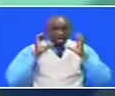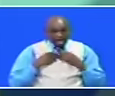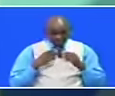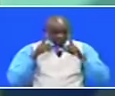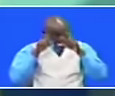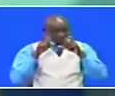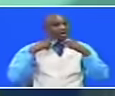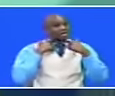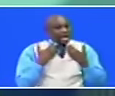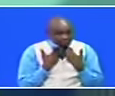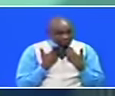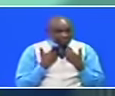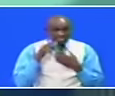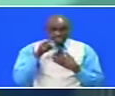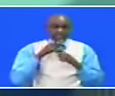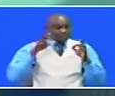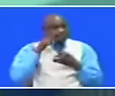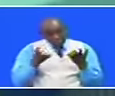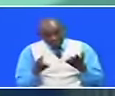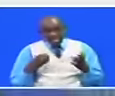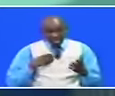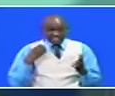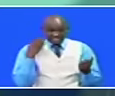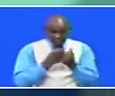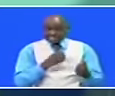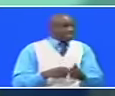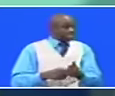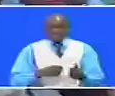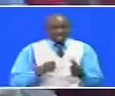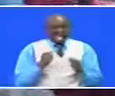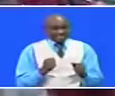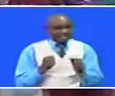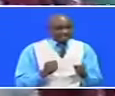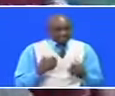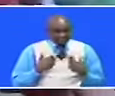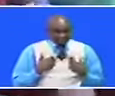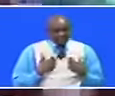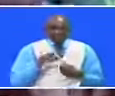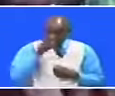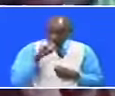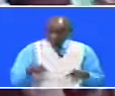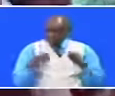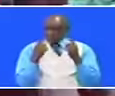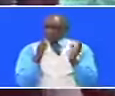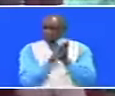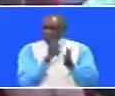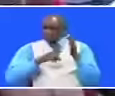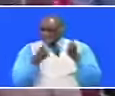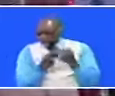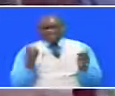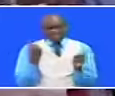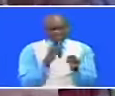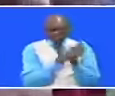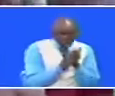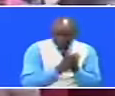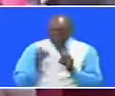of the neck also. Now we are investigating. He has a very difficulty while turning the move. There's, however, conflicting accounts on what occurred, with